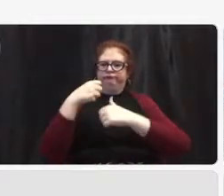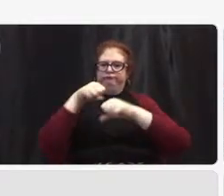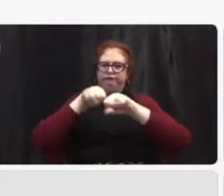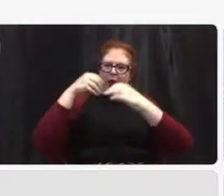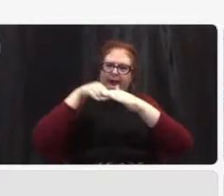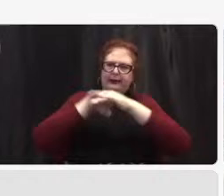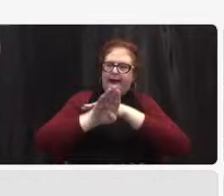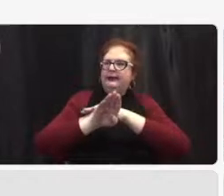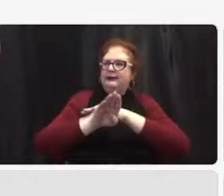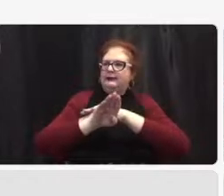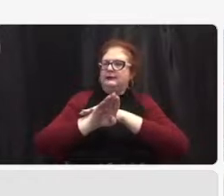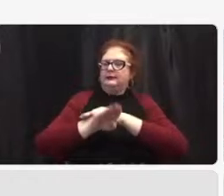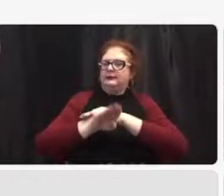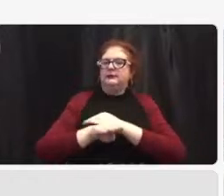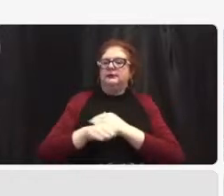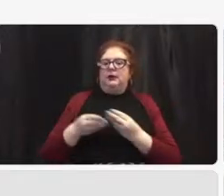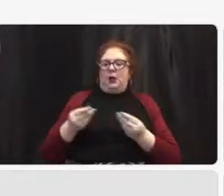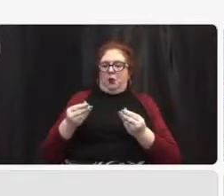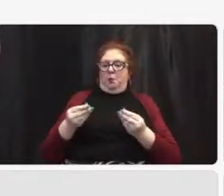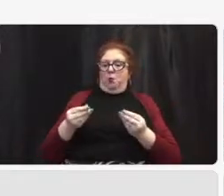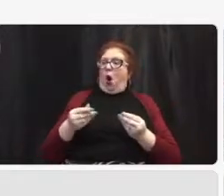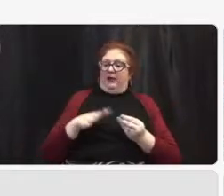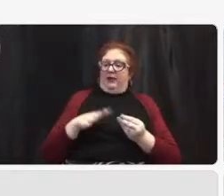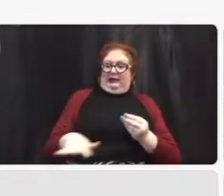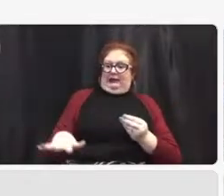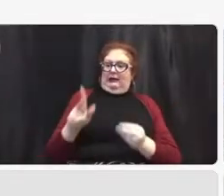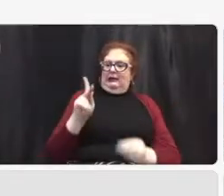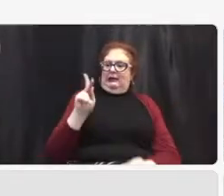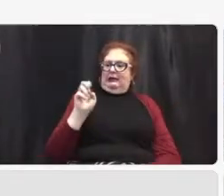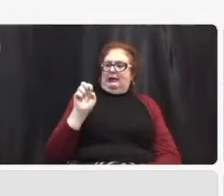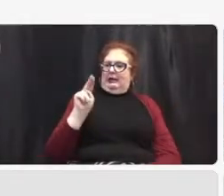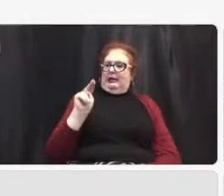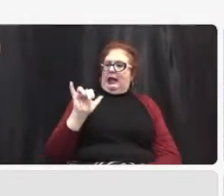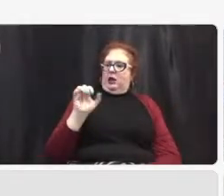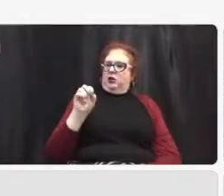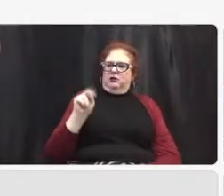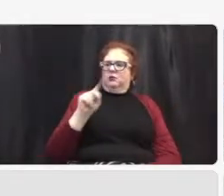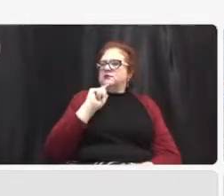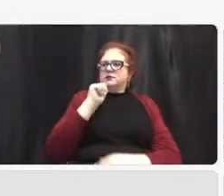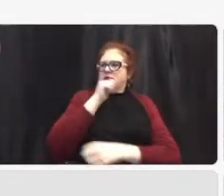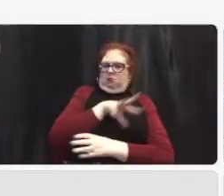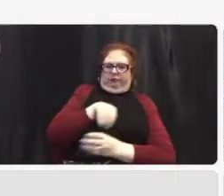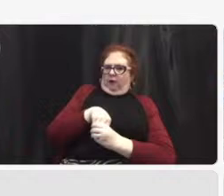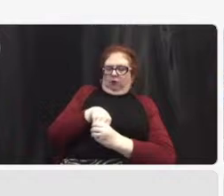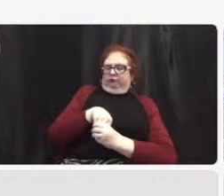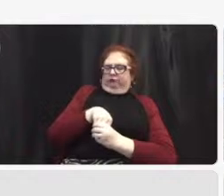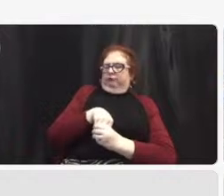the property at Kenyon was not part of that break-in. So I am not sure.